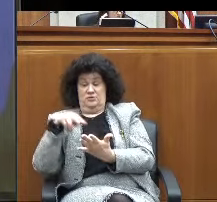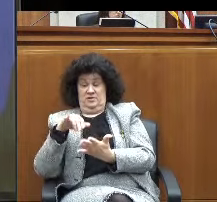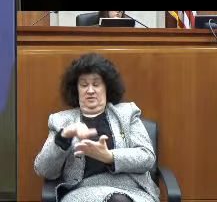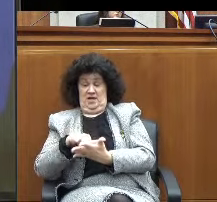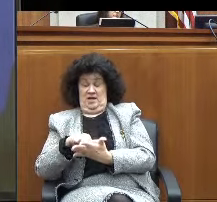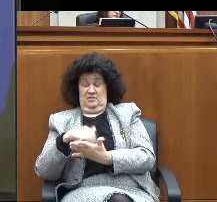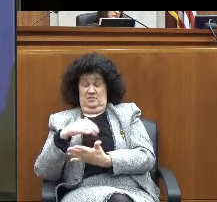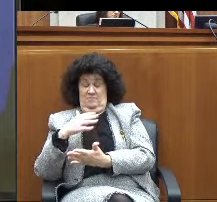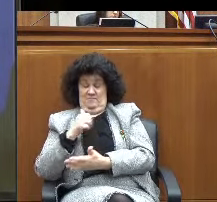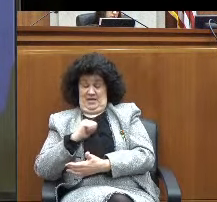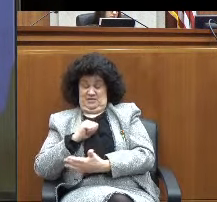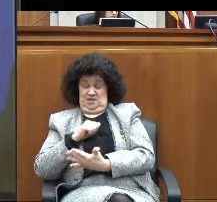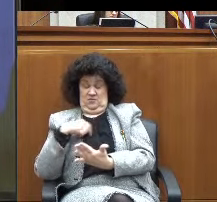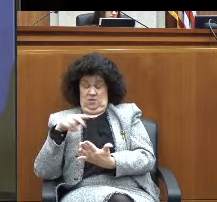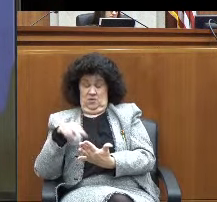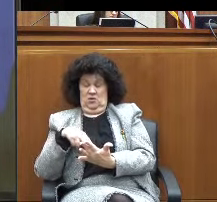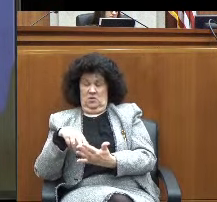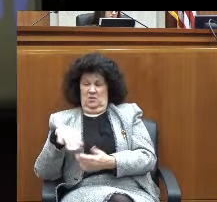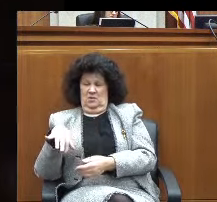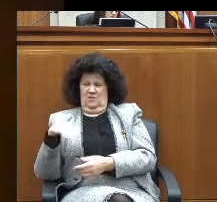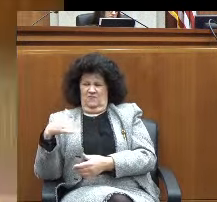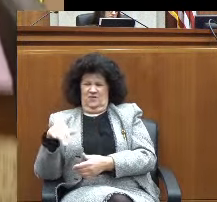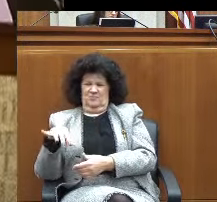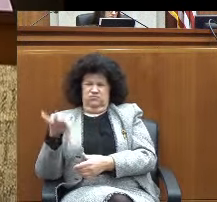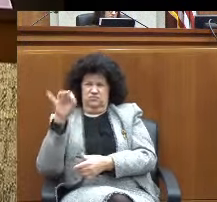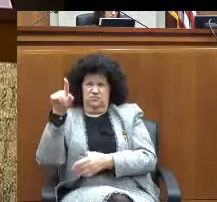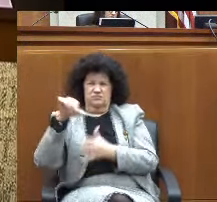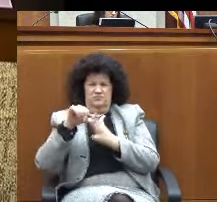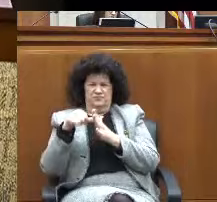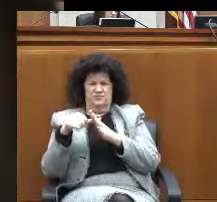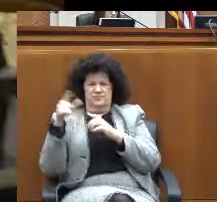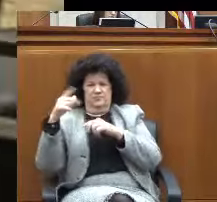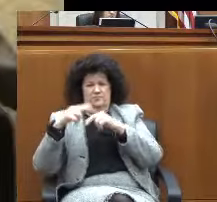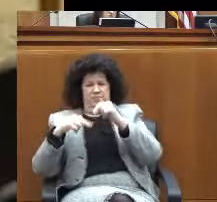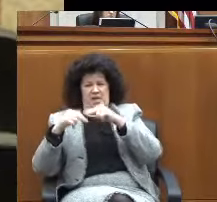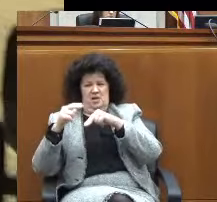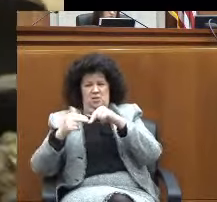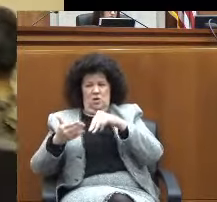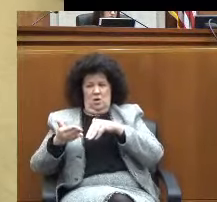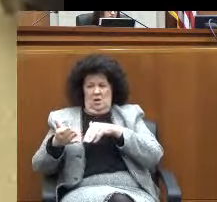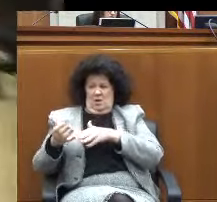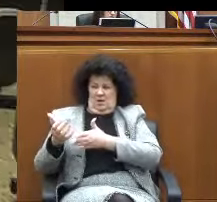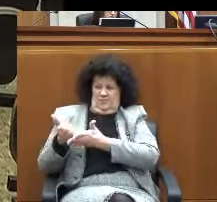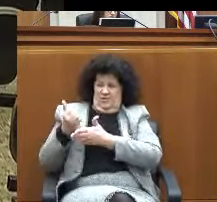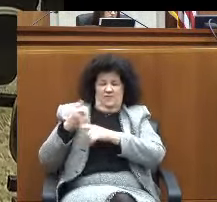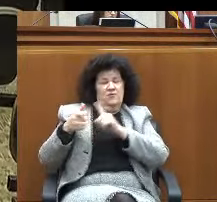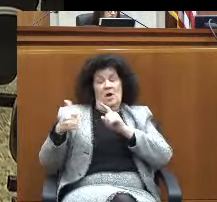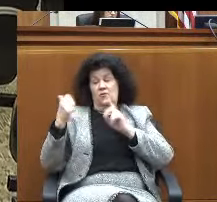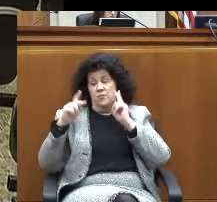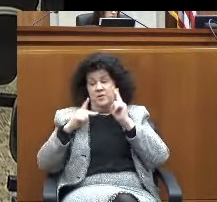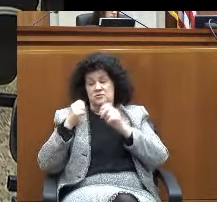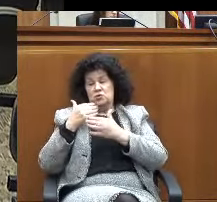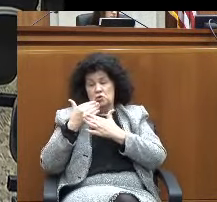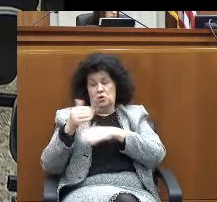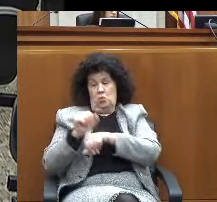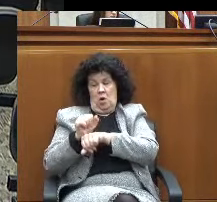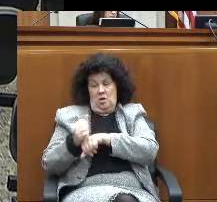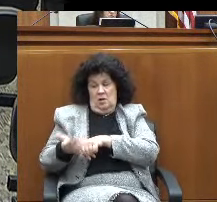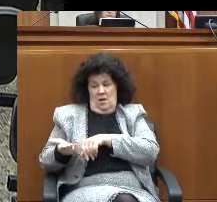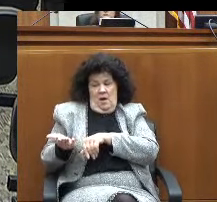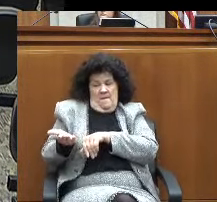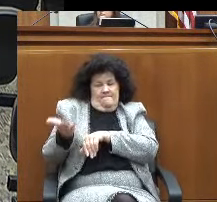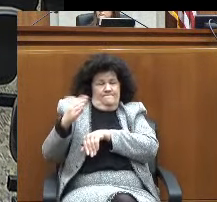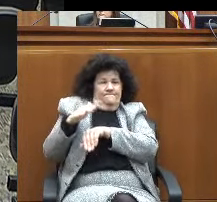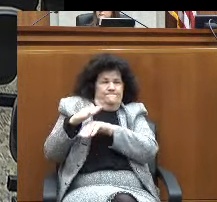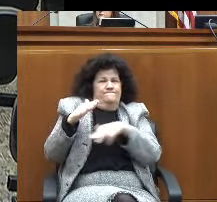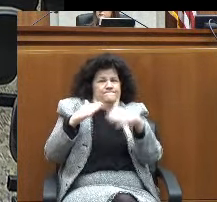own school, and I think that they've been able to build on other people's really good work, and so I wanted to make sure that you make that connection. And then just to say, I would